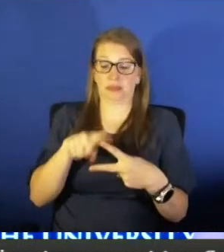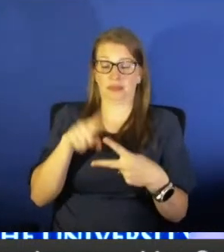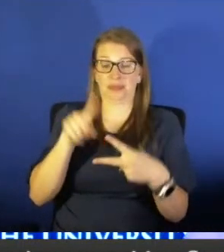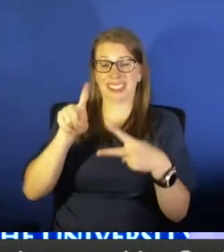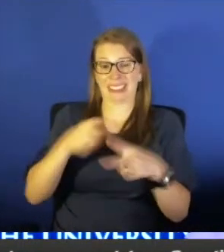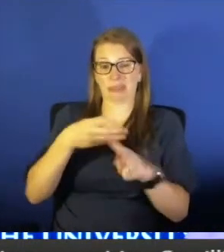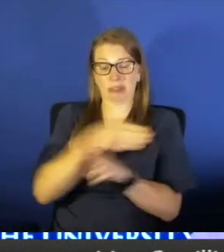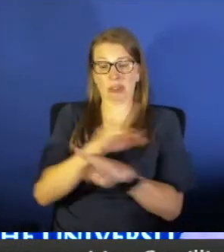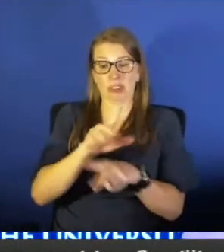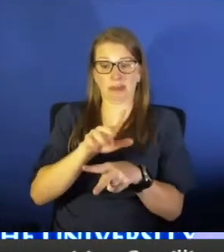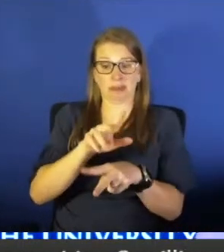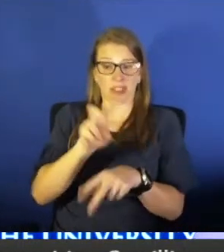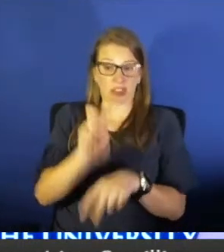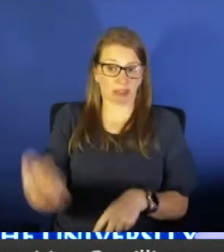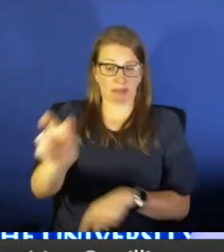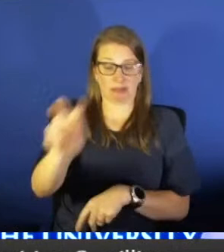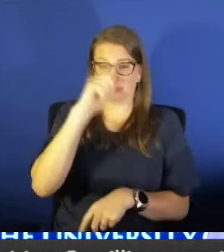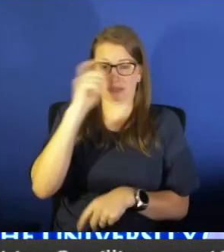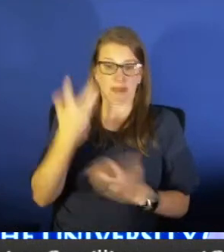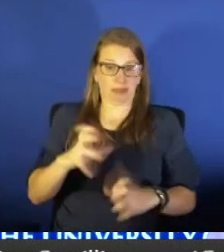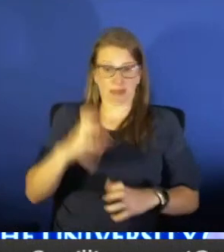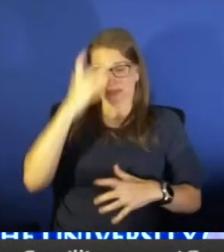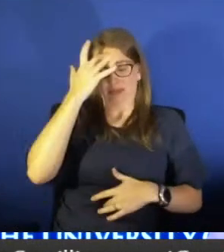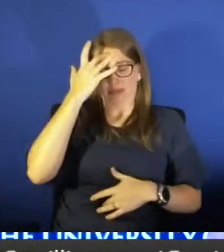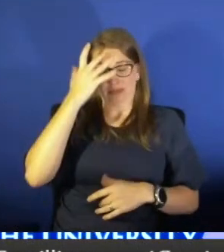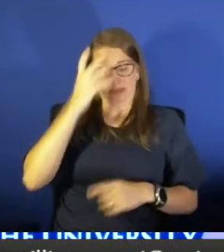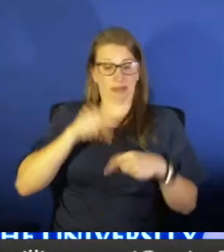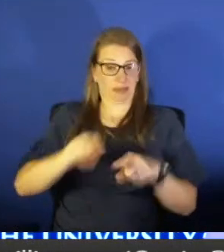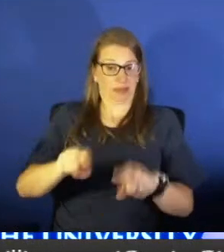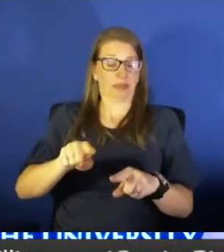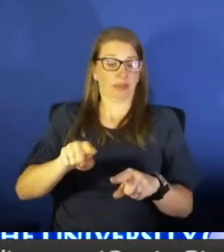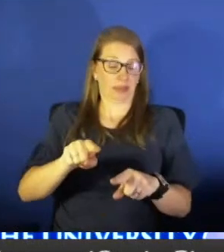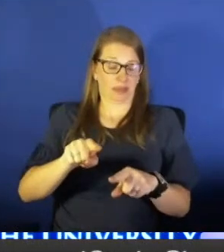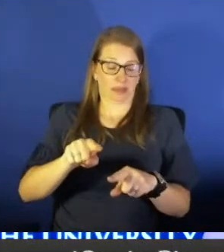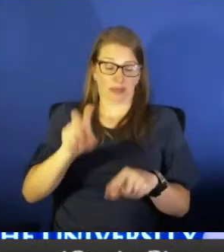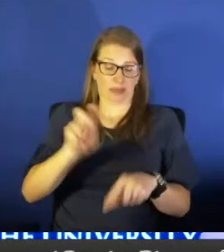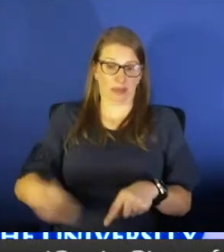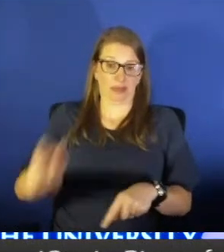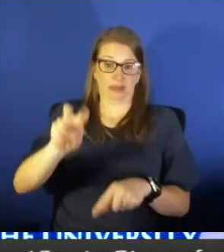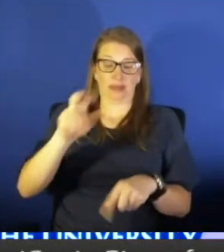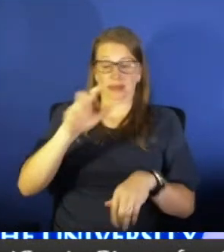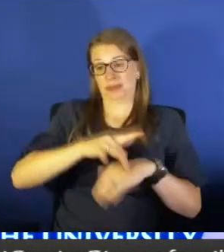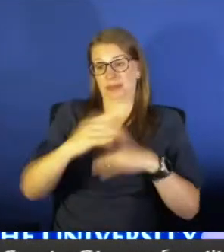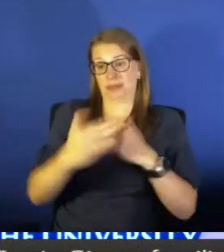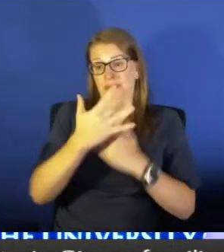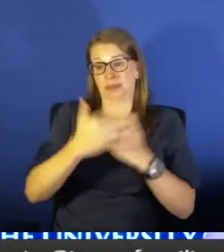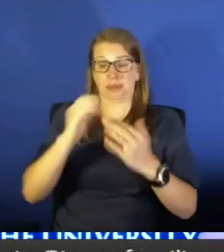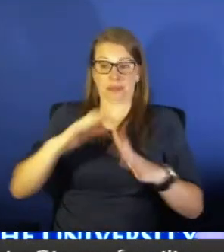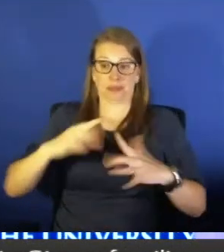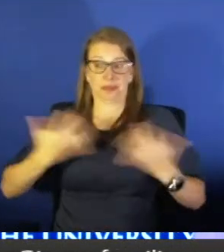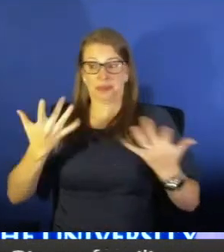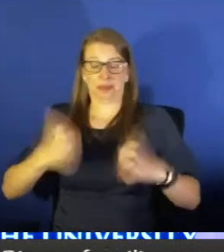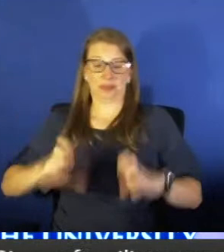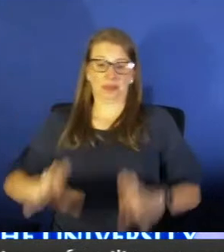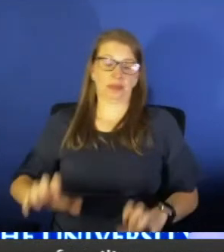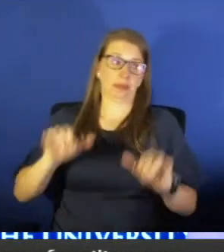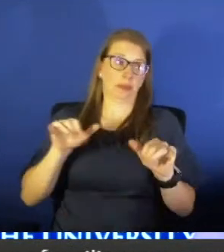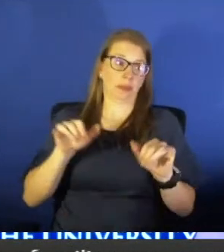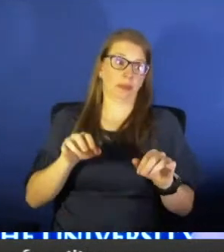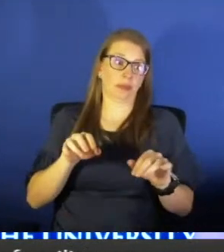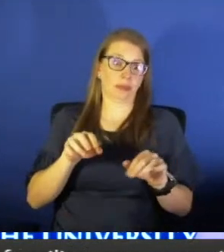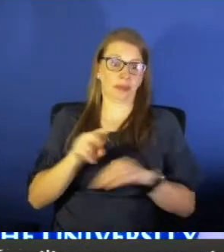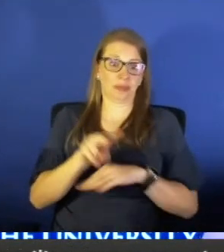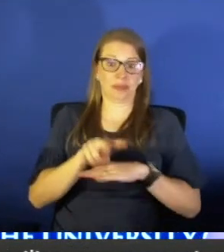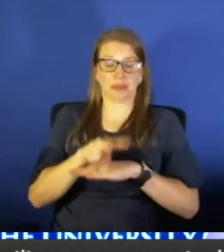go because you don't want to be ill on your trip. I mean, if you're going to a beach or going to do an event, you don't want to be at home ill. The other reason is,